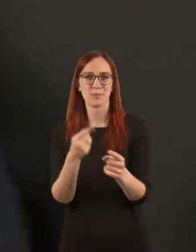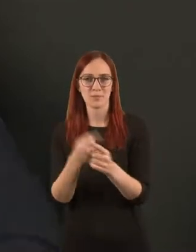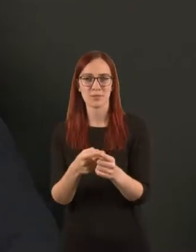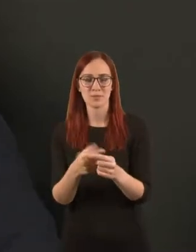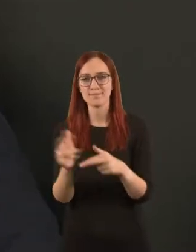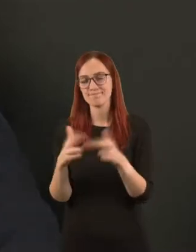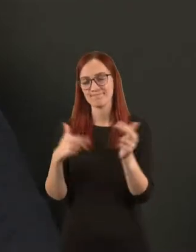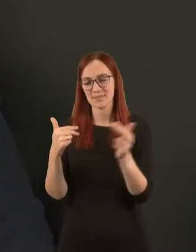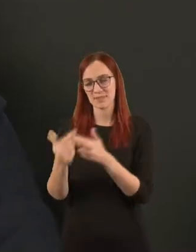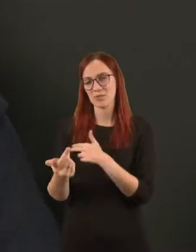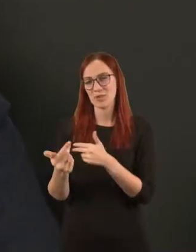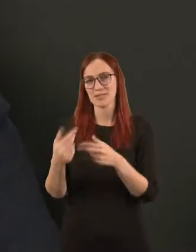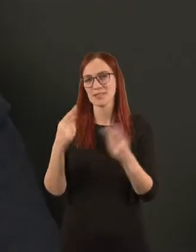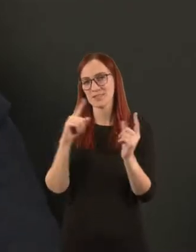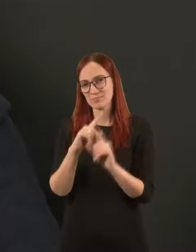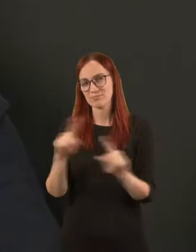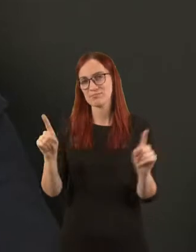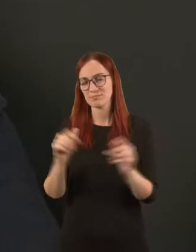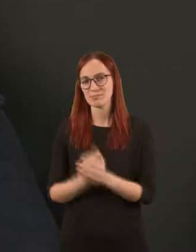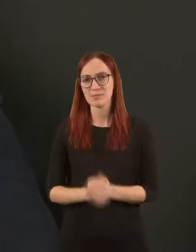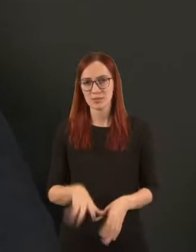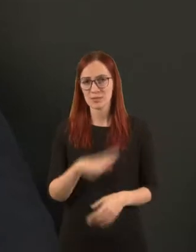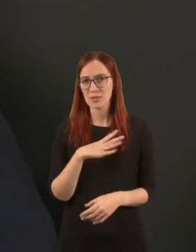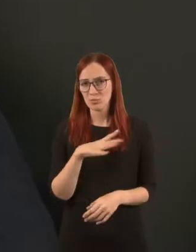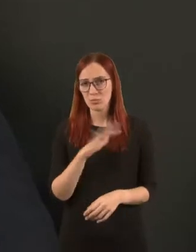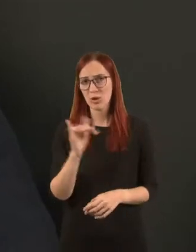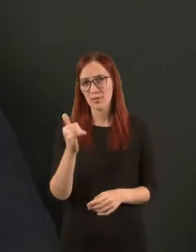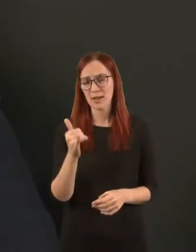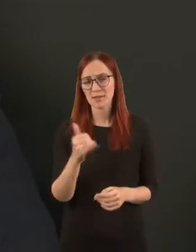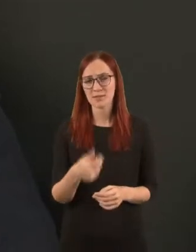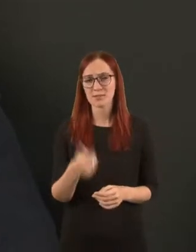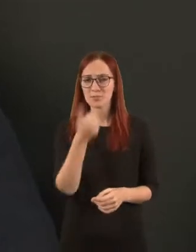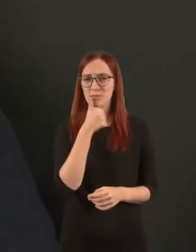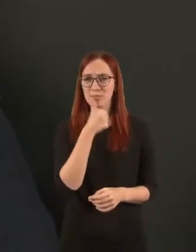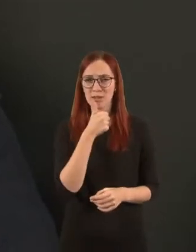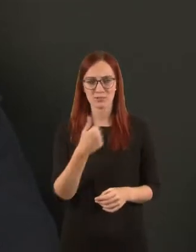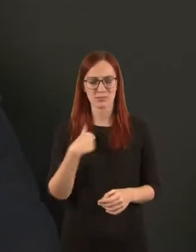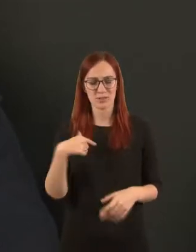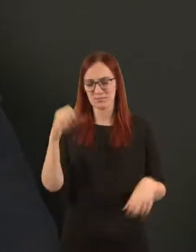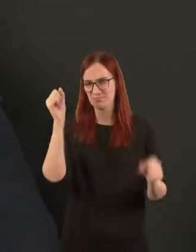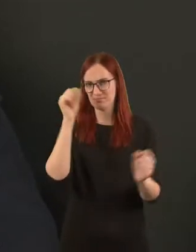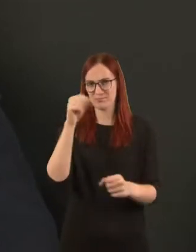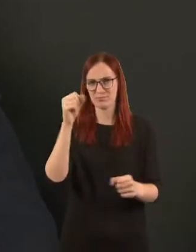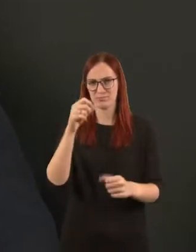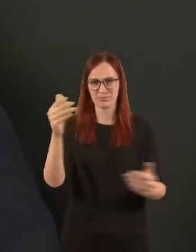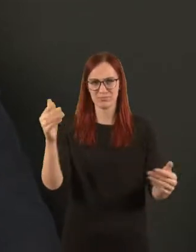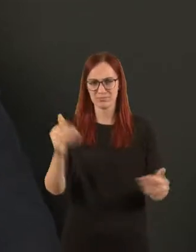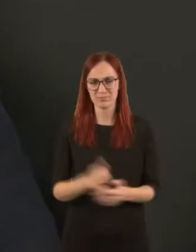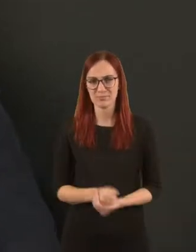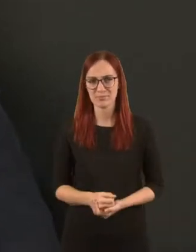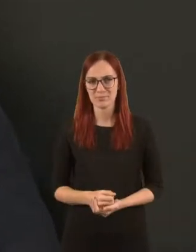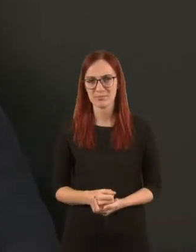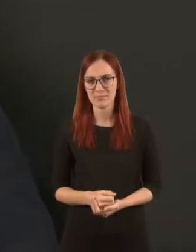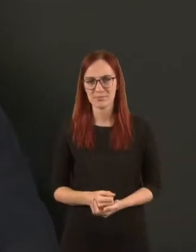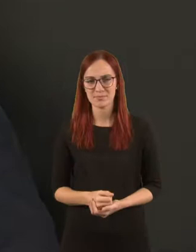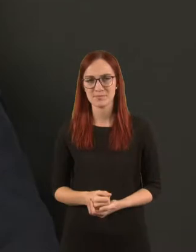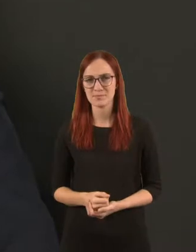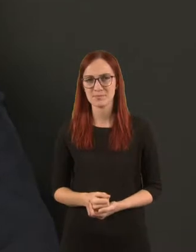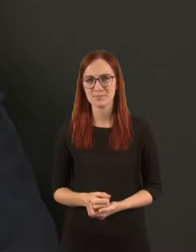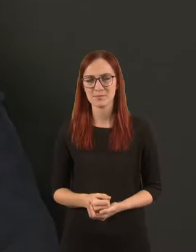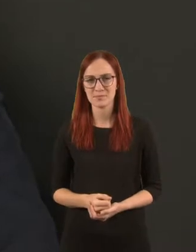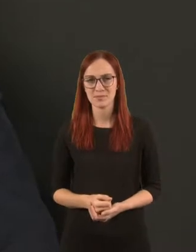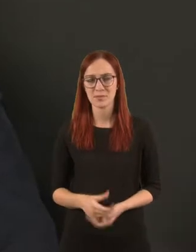introduced is met with resistance from population. And